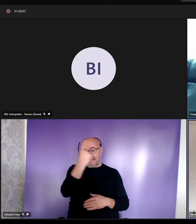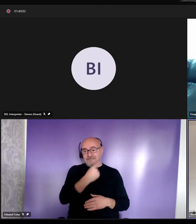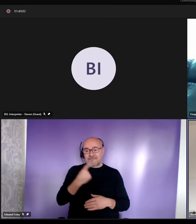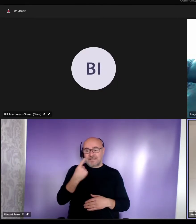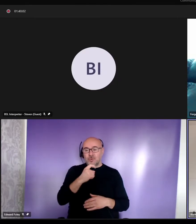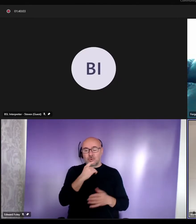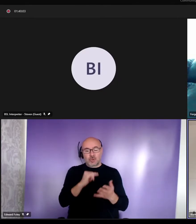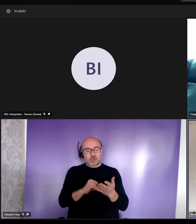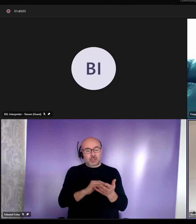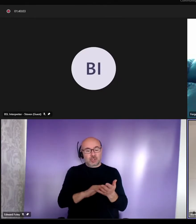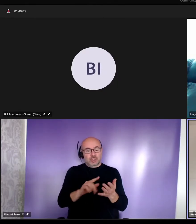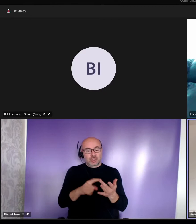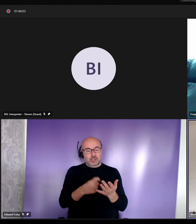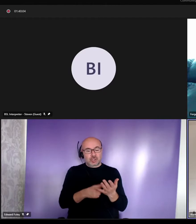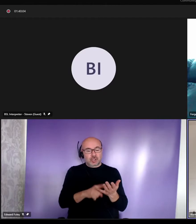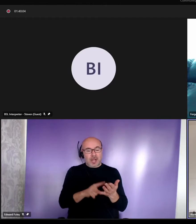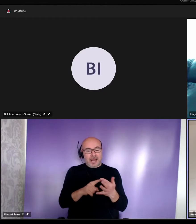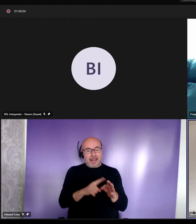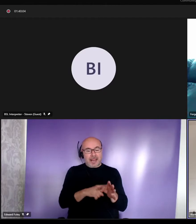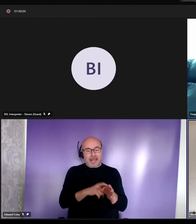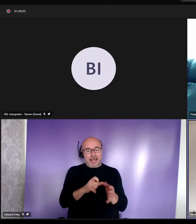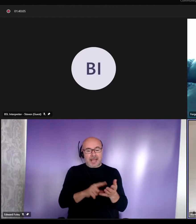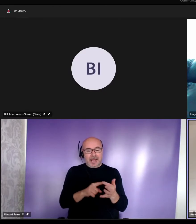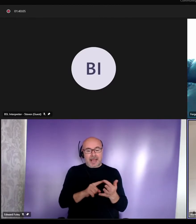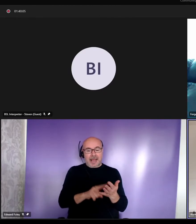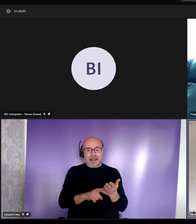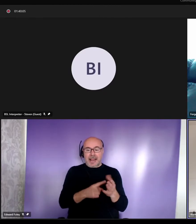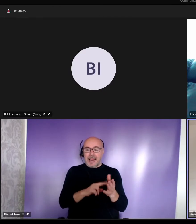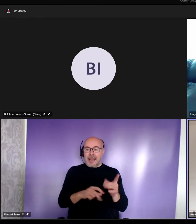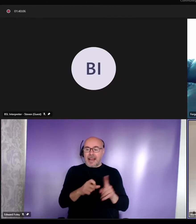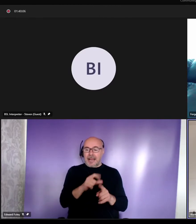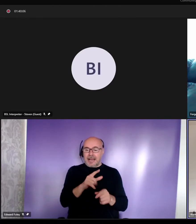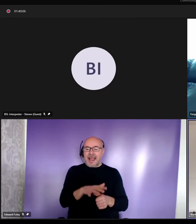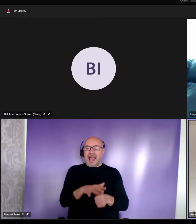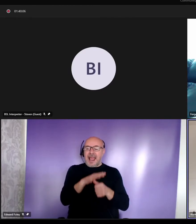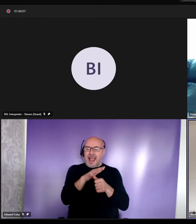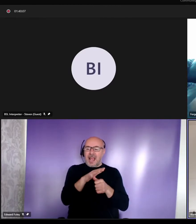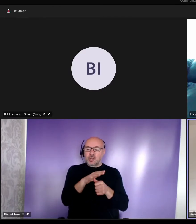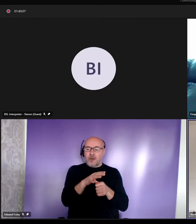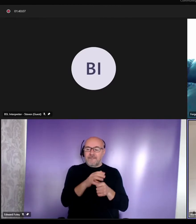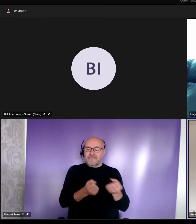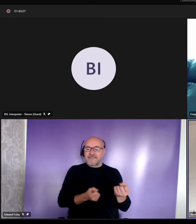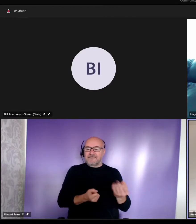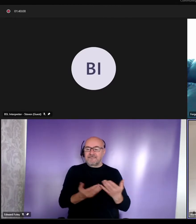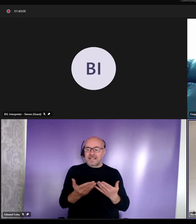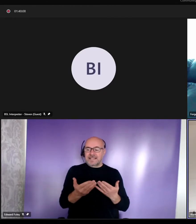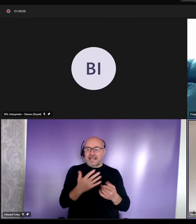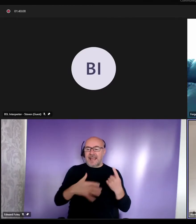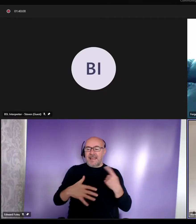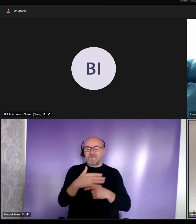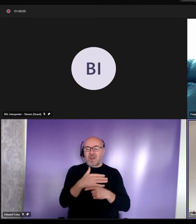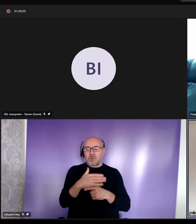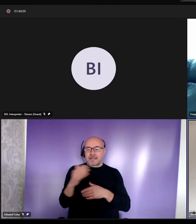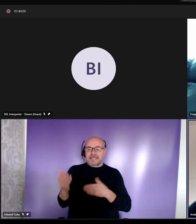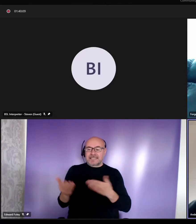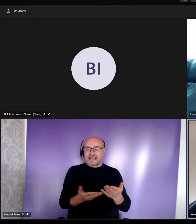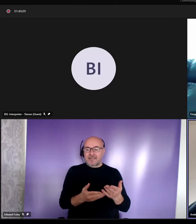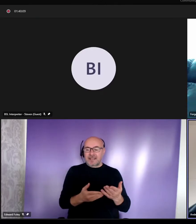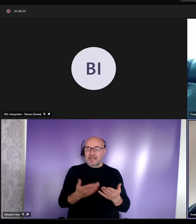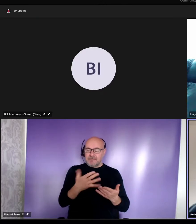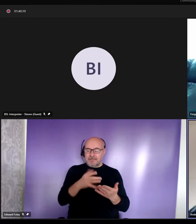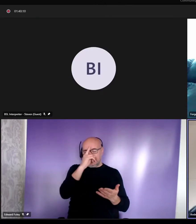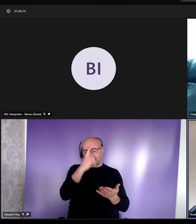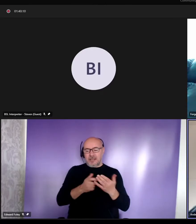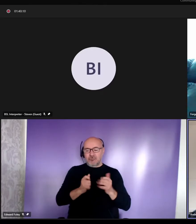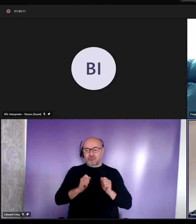Cleland, the head of Fleet Environmental Services, who decided to retire. And her last working day was